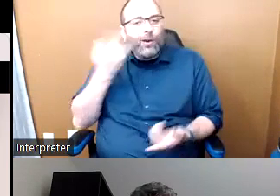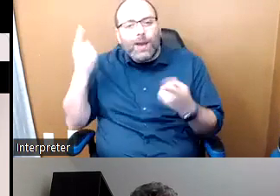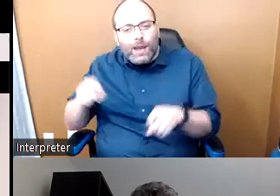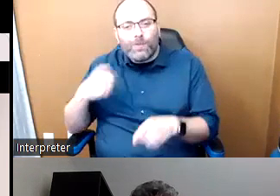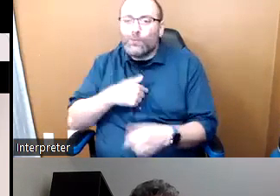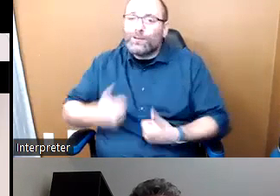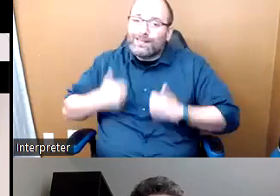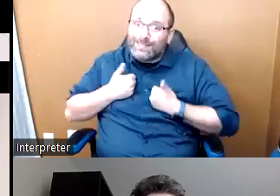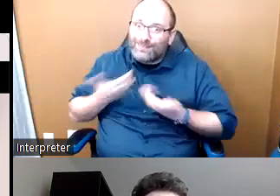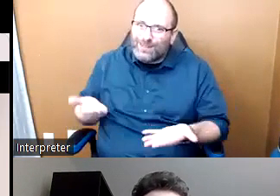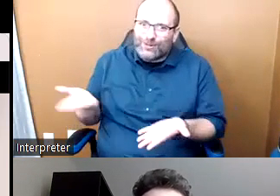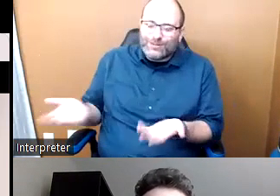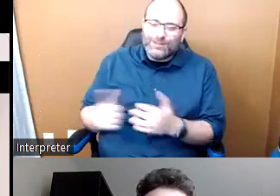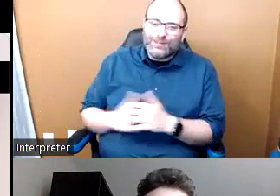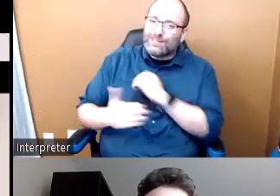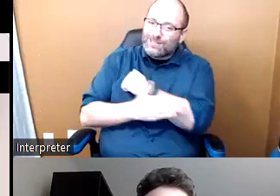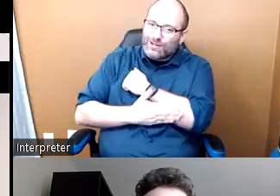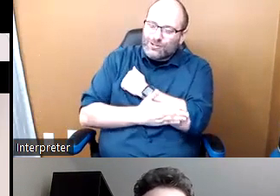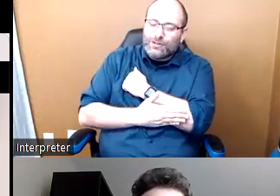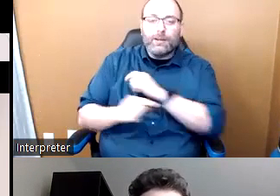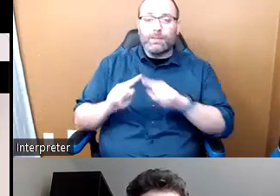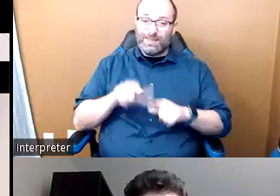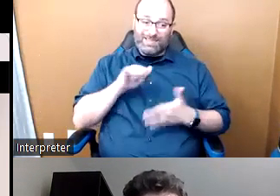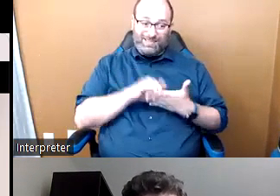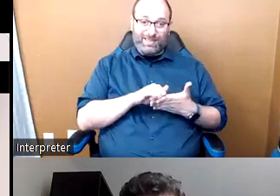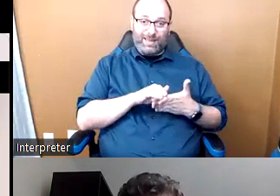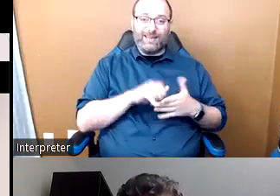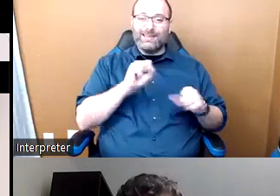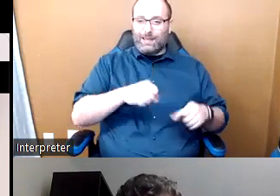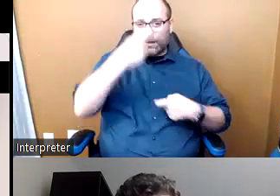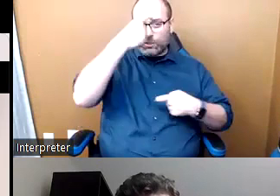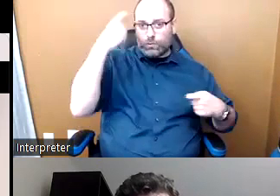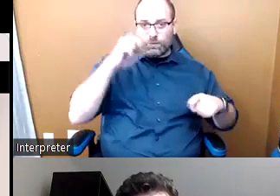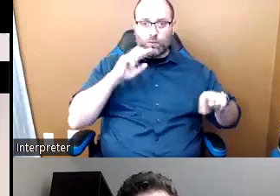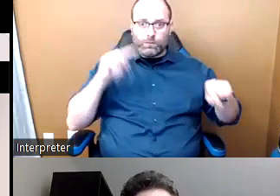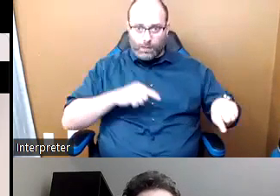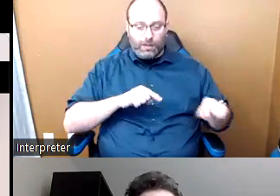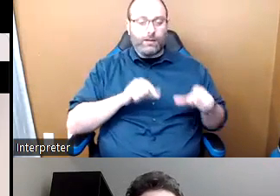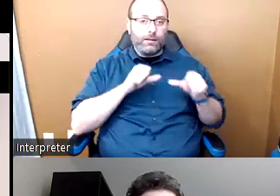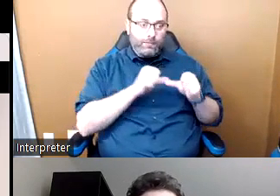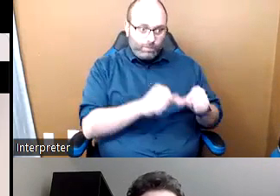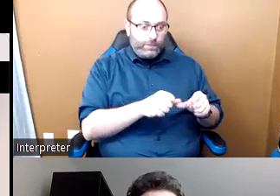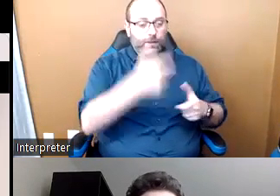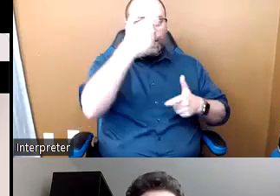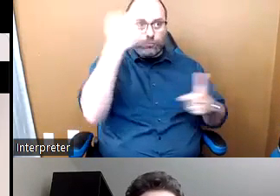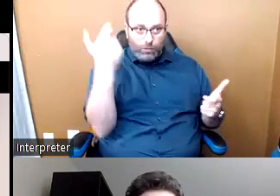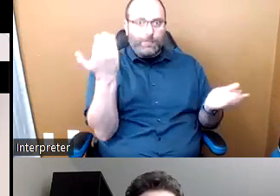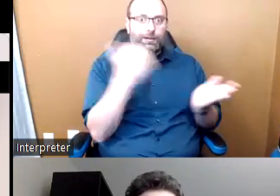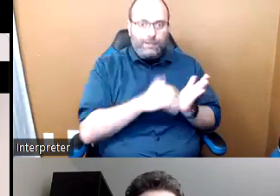country. Like that in and of itself can be a form of trauma response, to like constantly re-traumatize yourself to